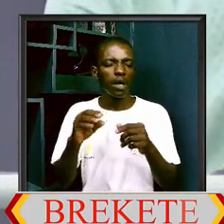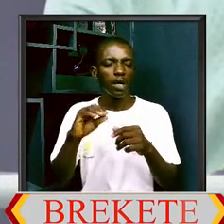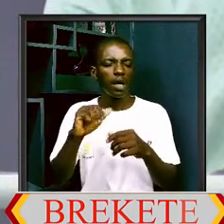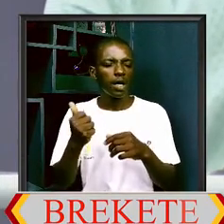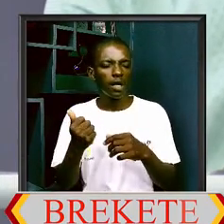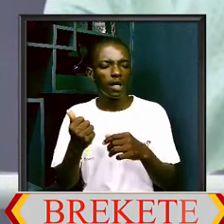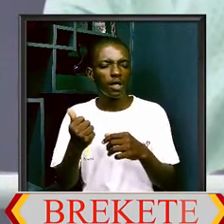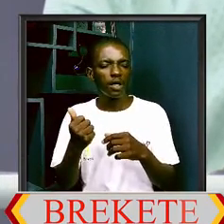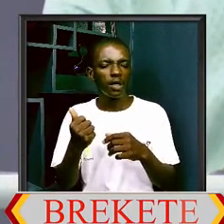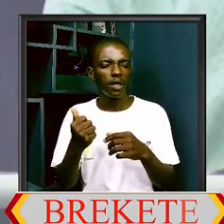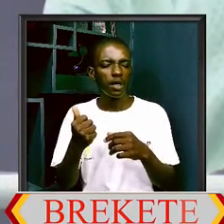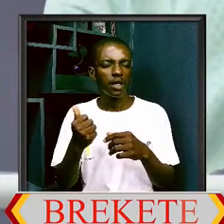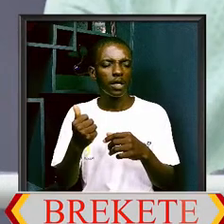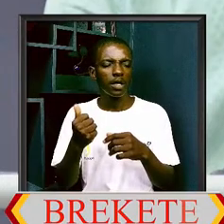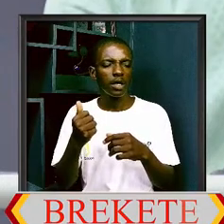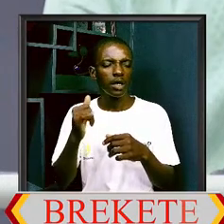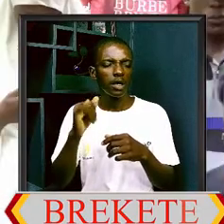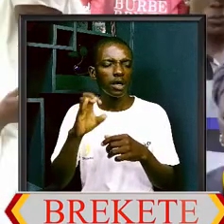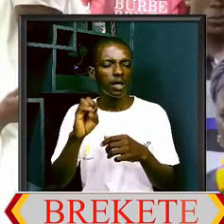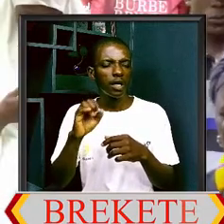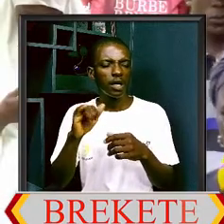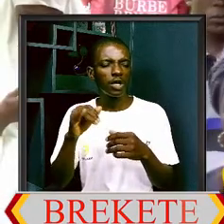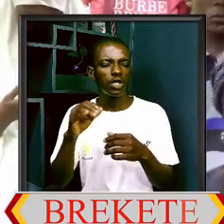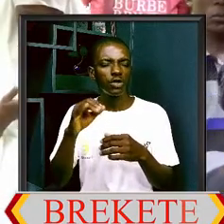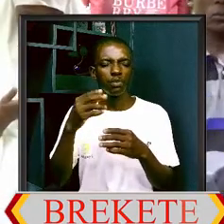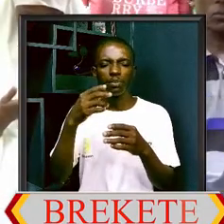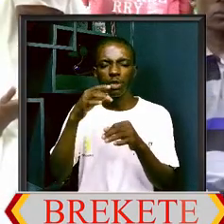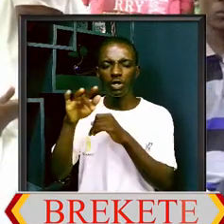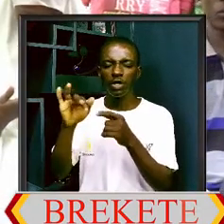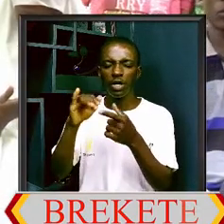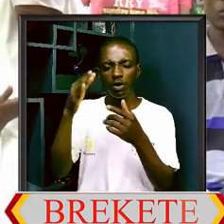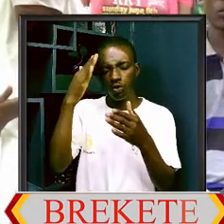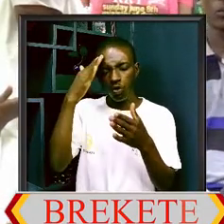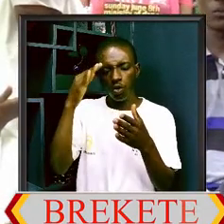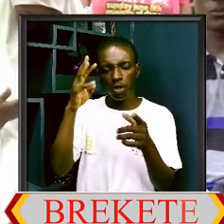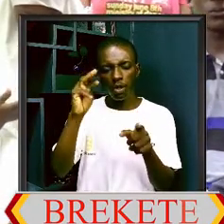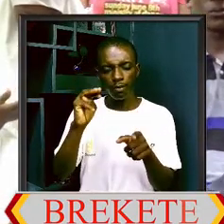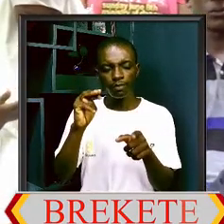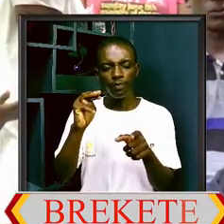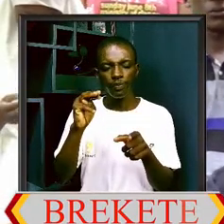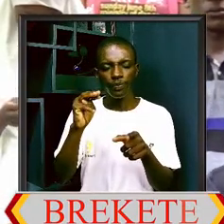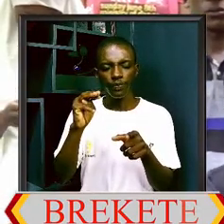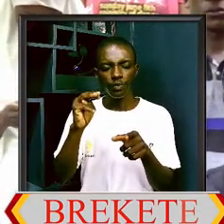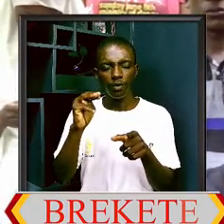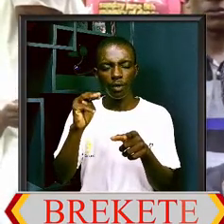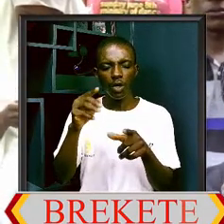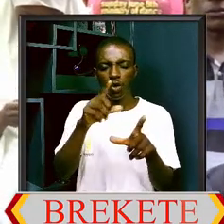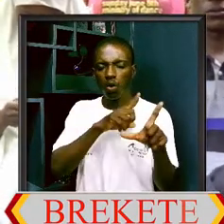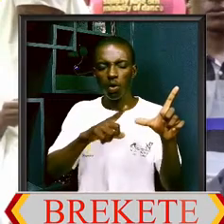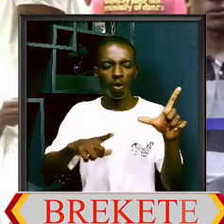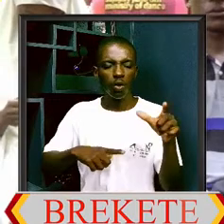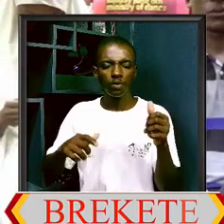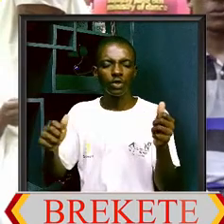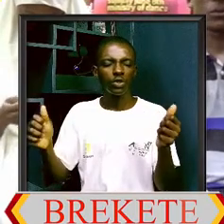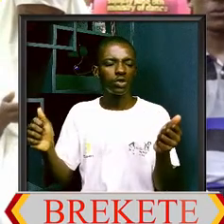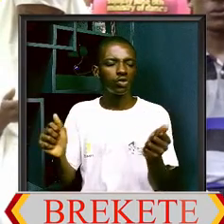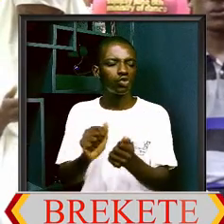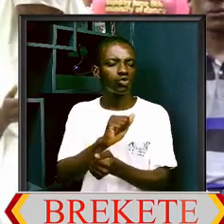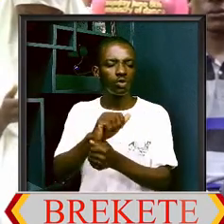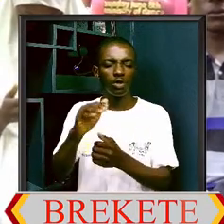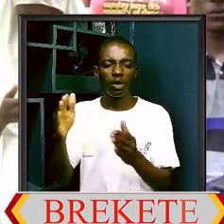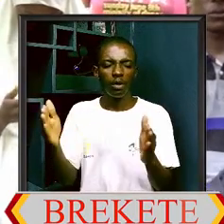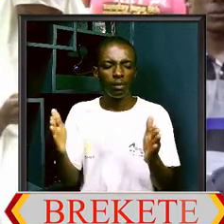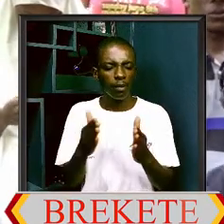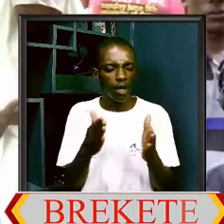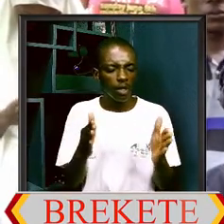any echan any Judah father you know them Lord betray them